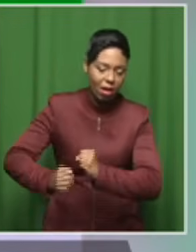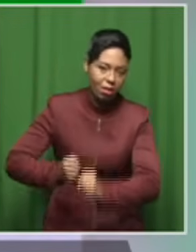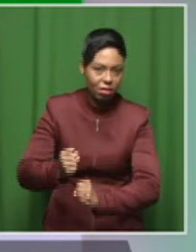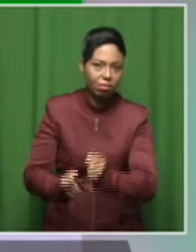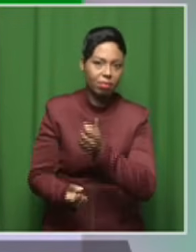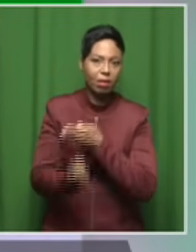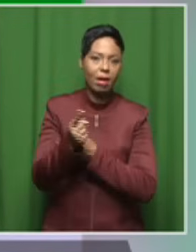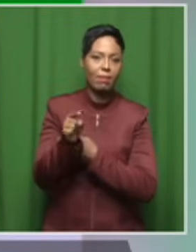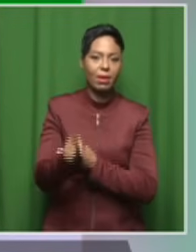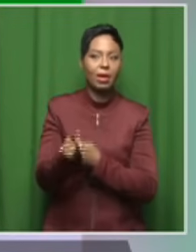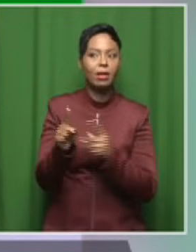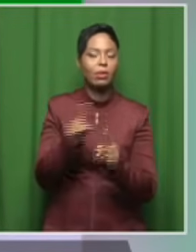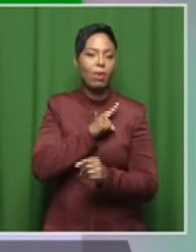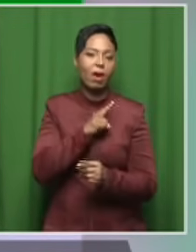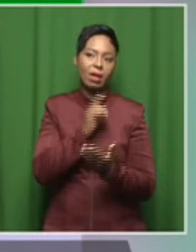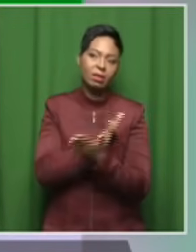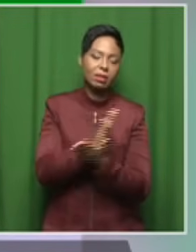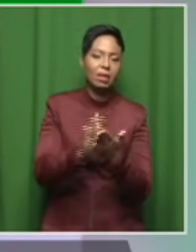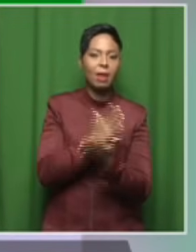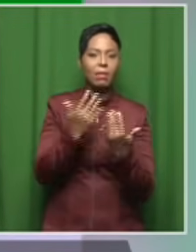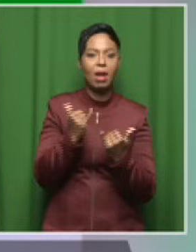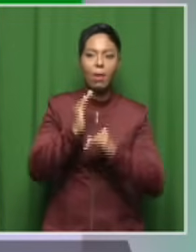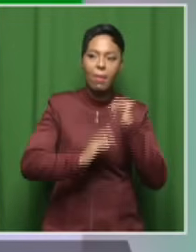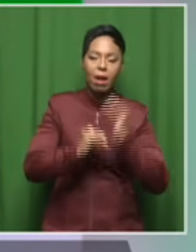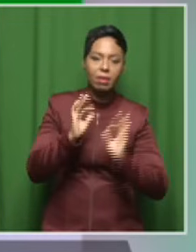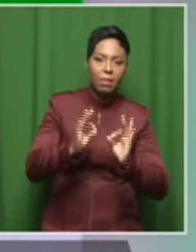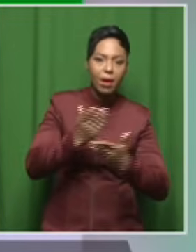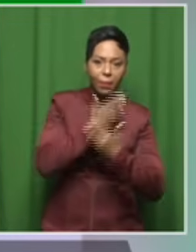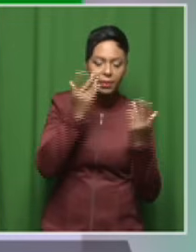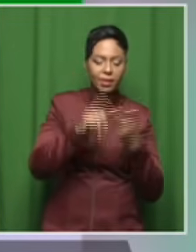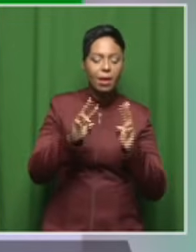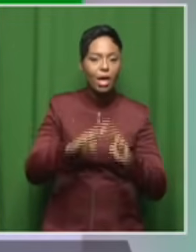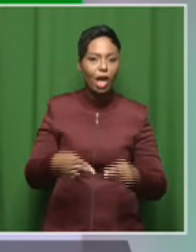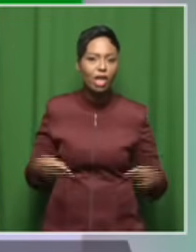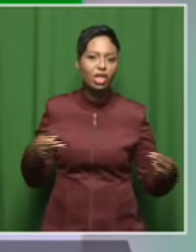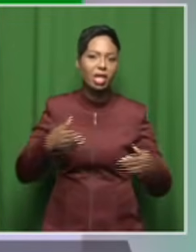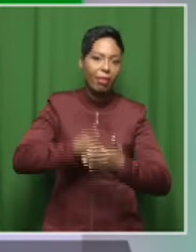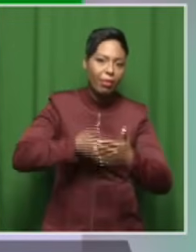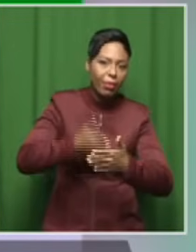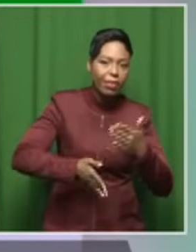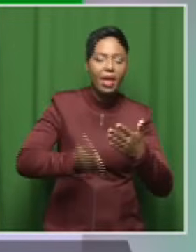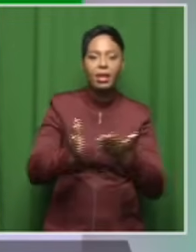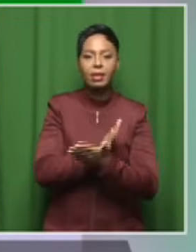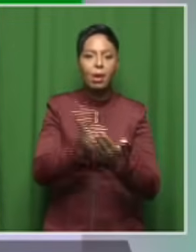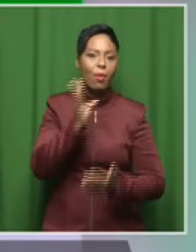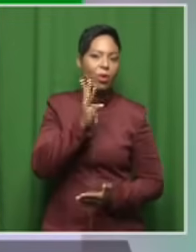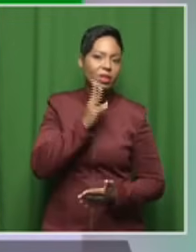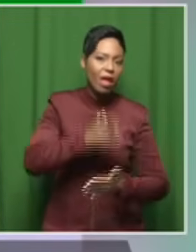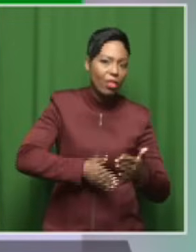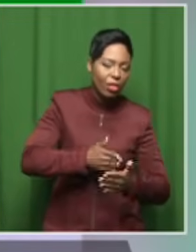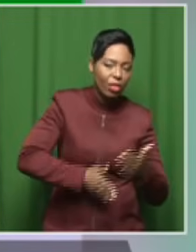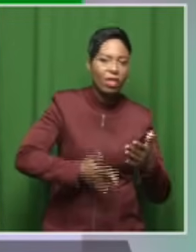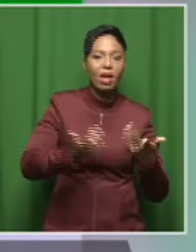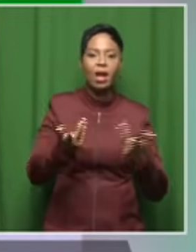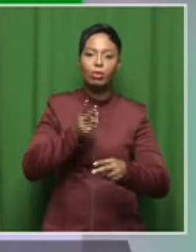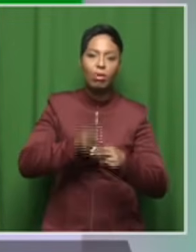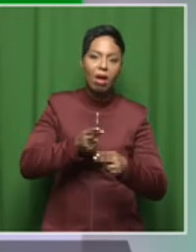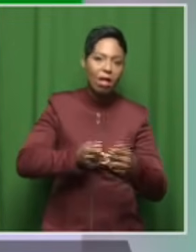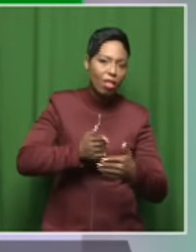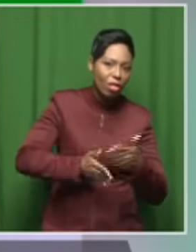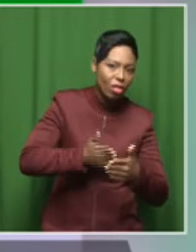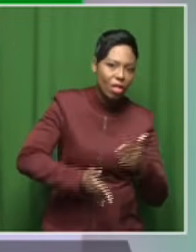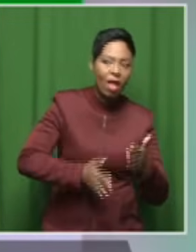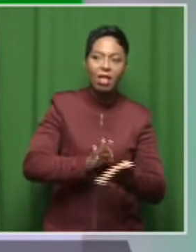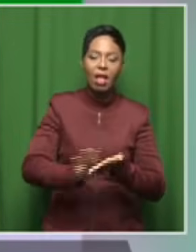inadequate infrastructure and limited resources, such as inadequate running water and proper sanitation. And in response,